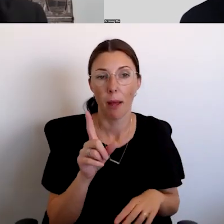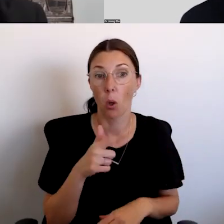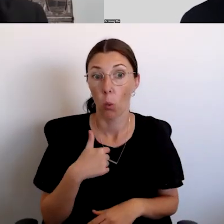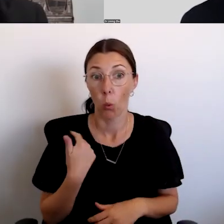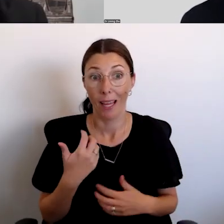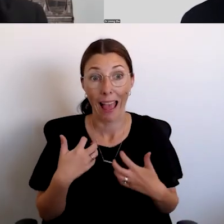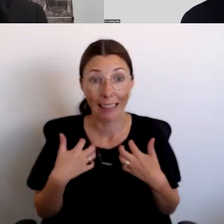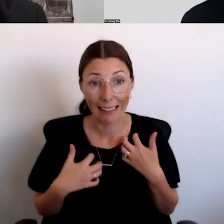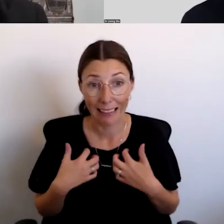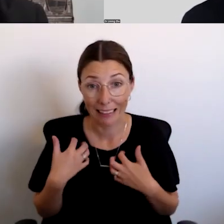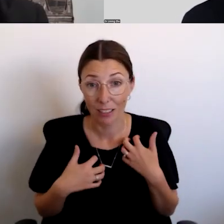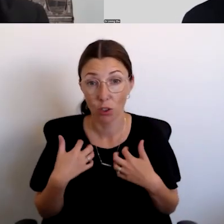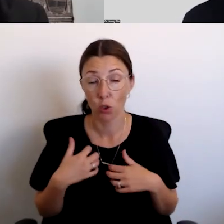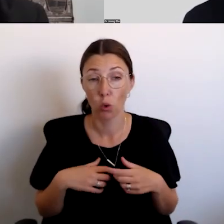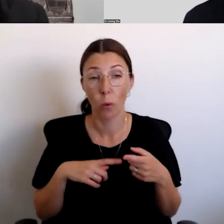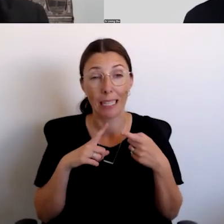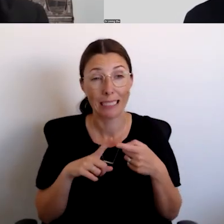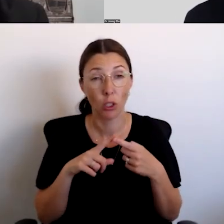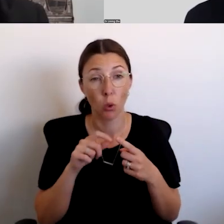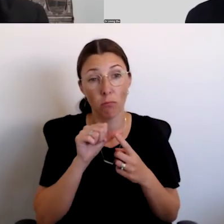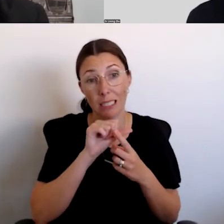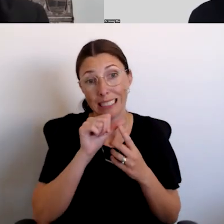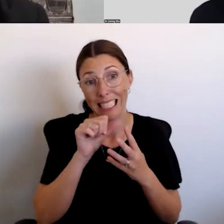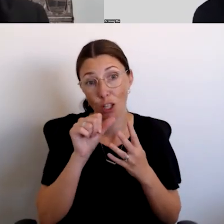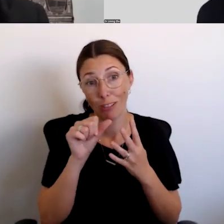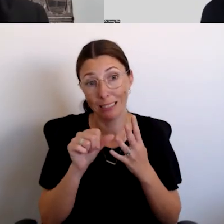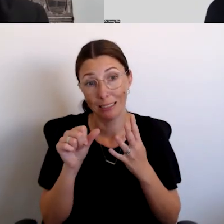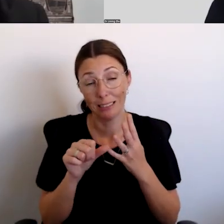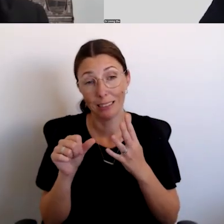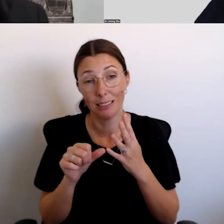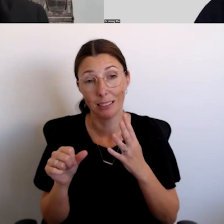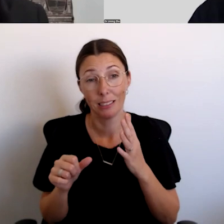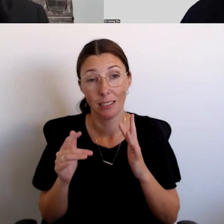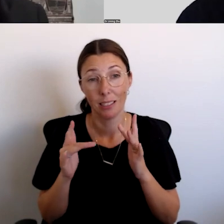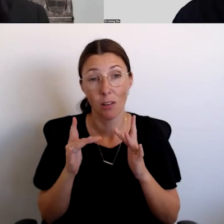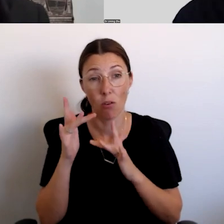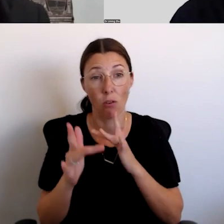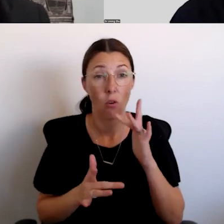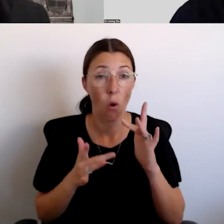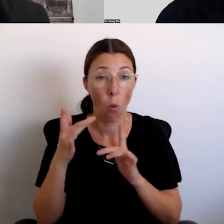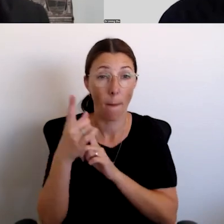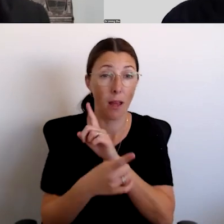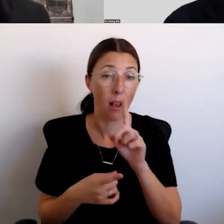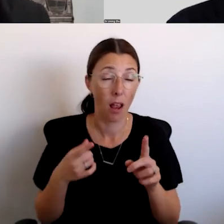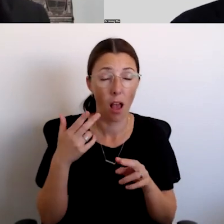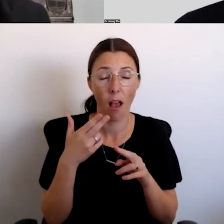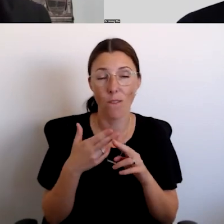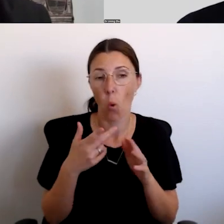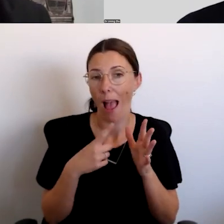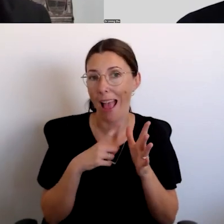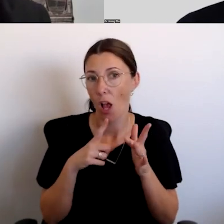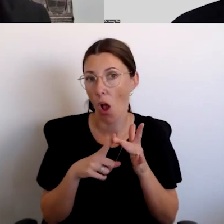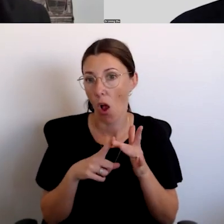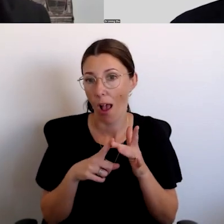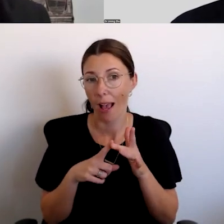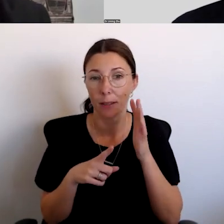to continue on a series of webinars around topics for in the AI space that you would love